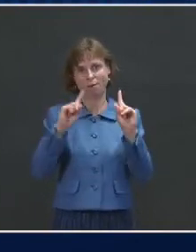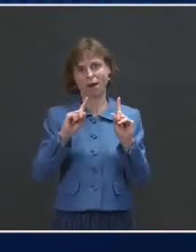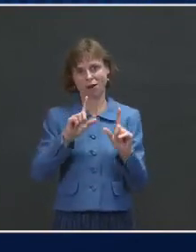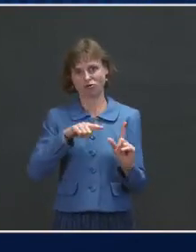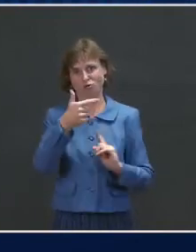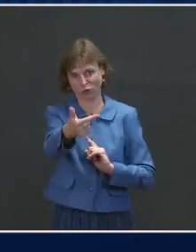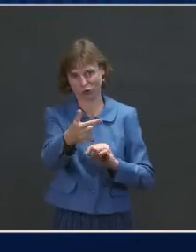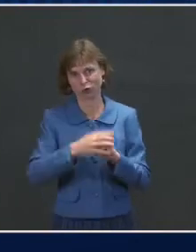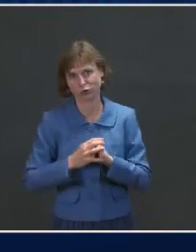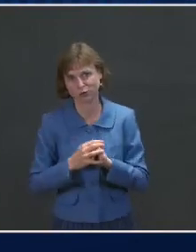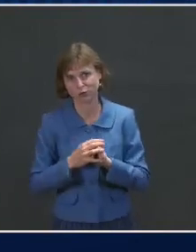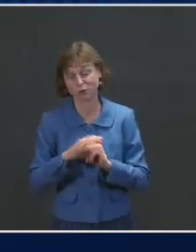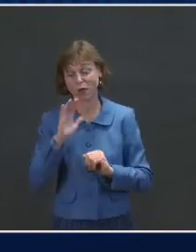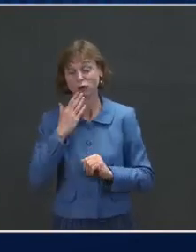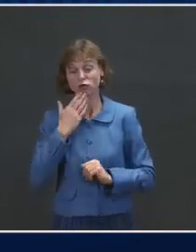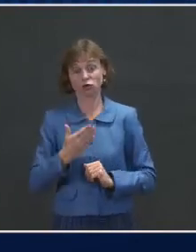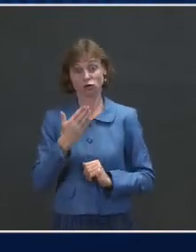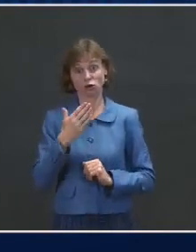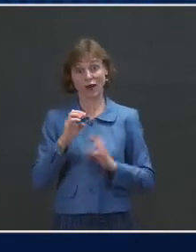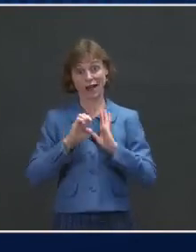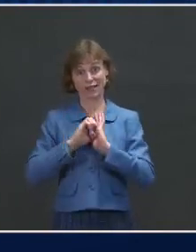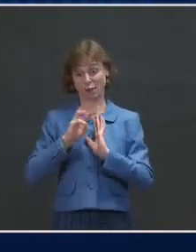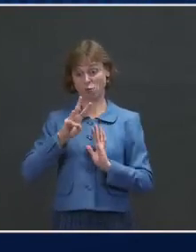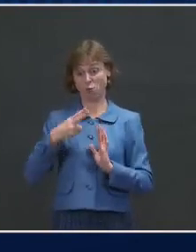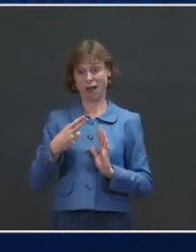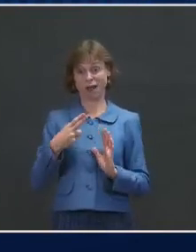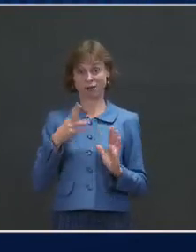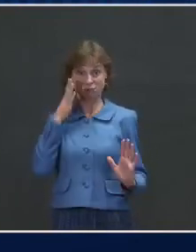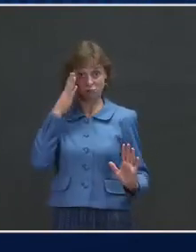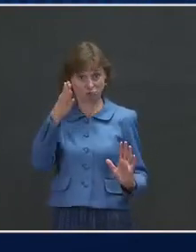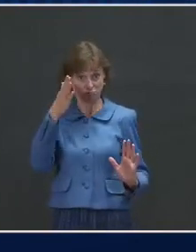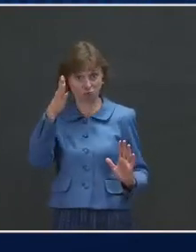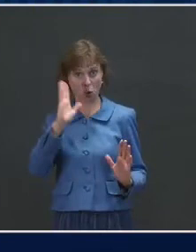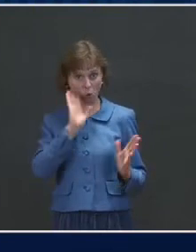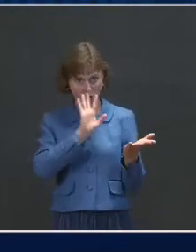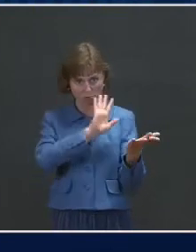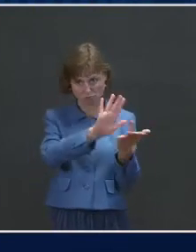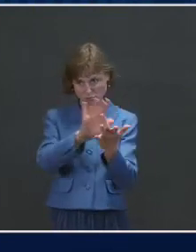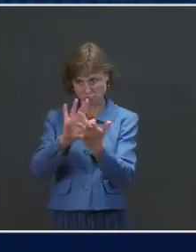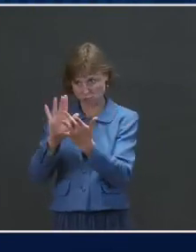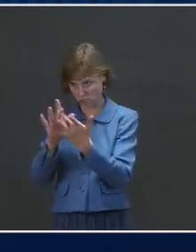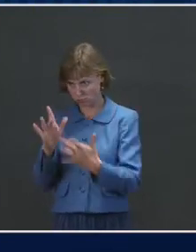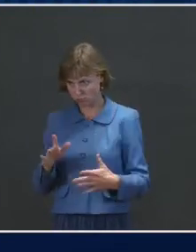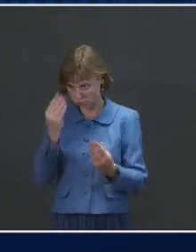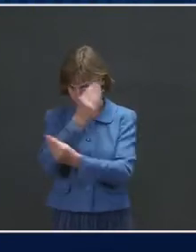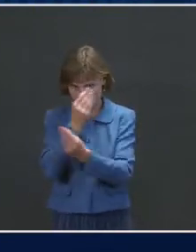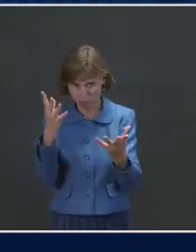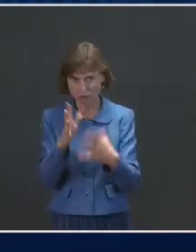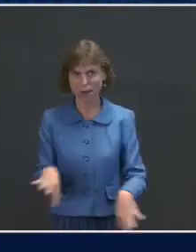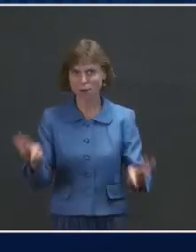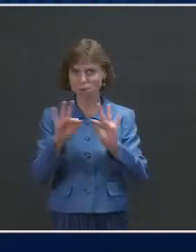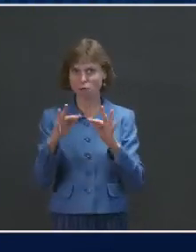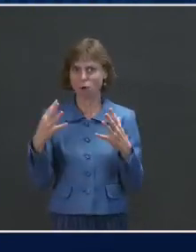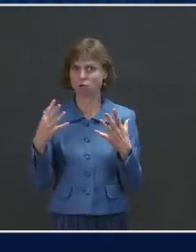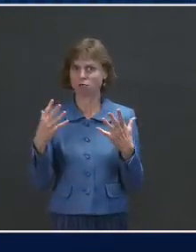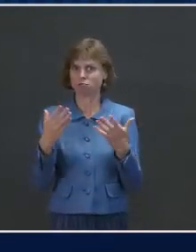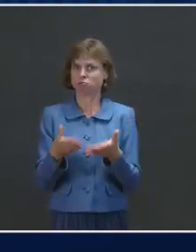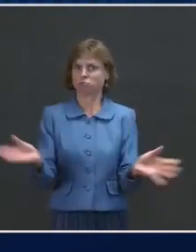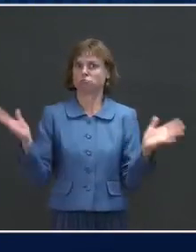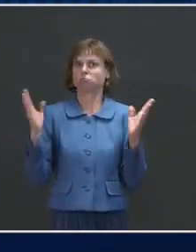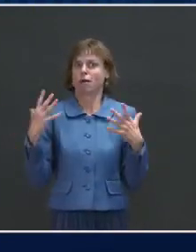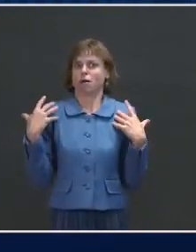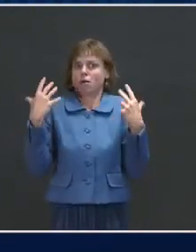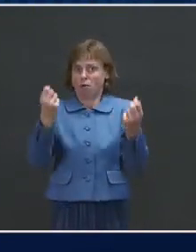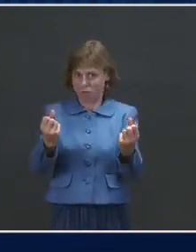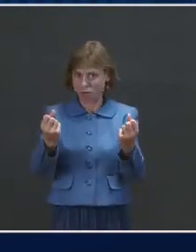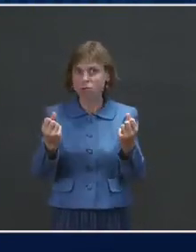White House in the coming months to reach out with critical public health messaging as part of an education campaign, meeting Americans where they are